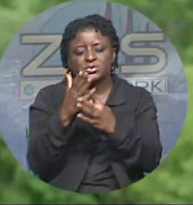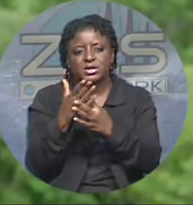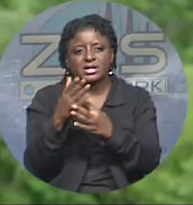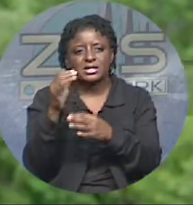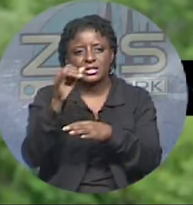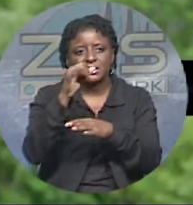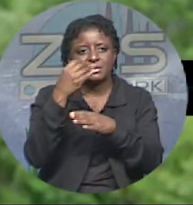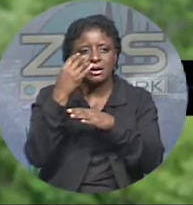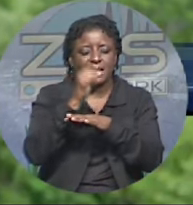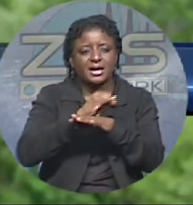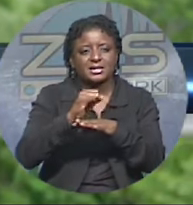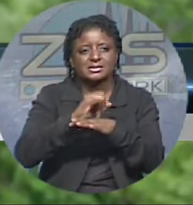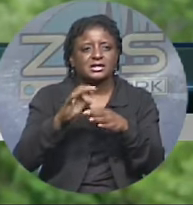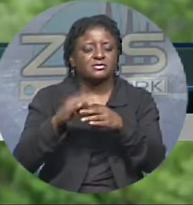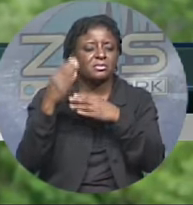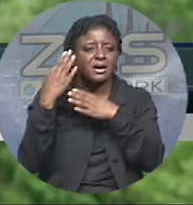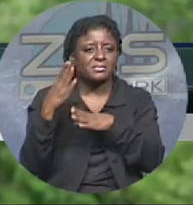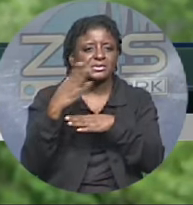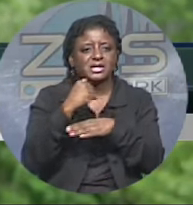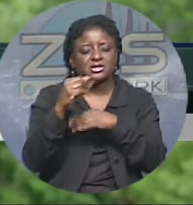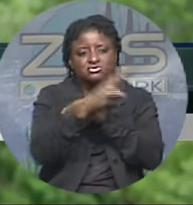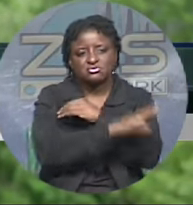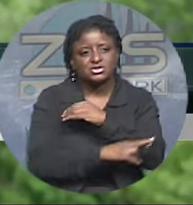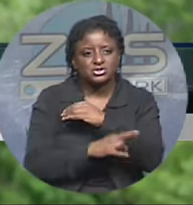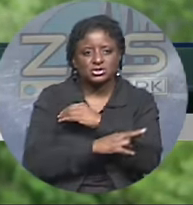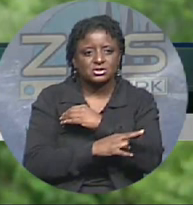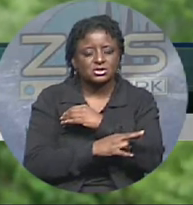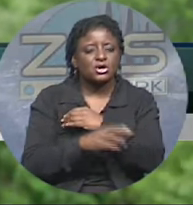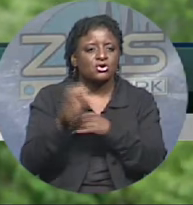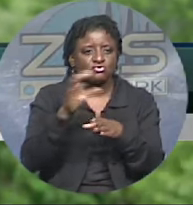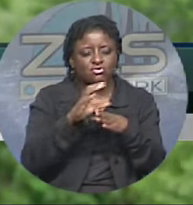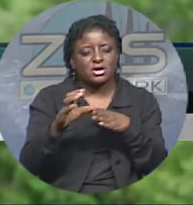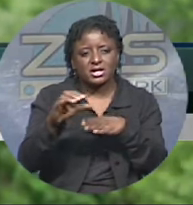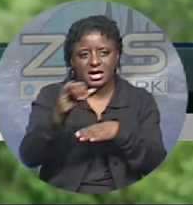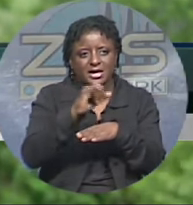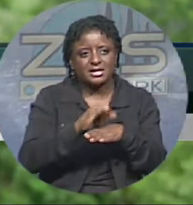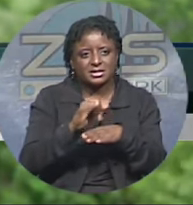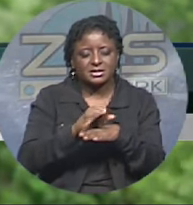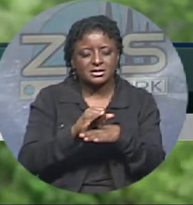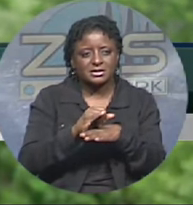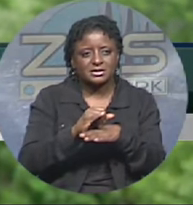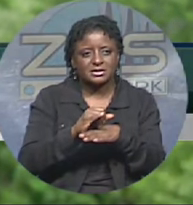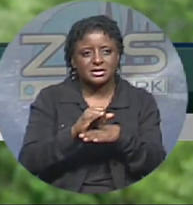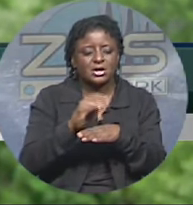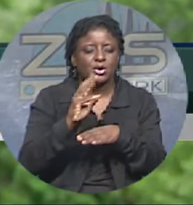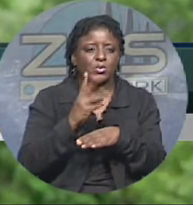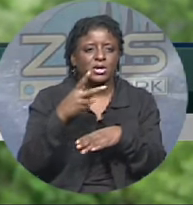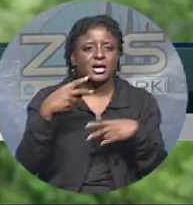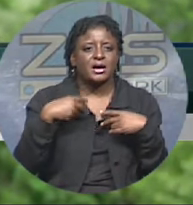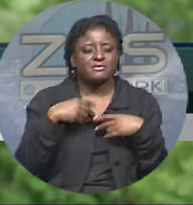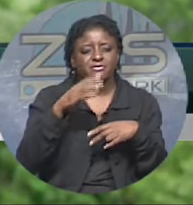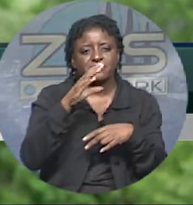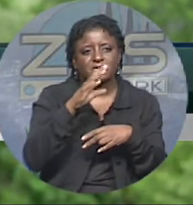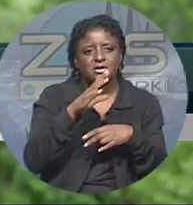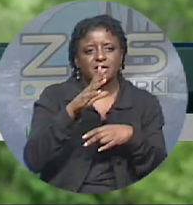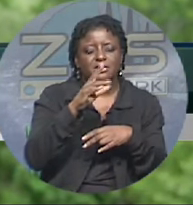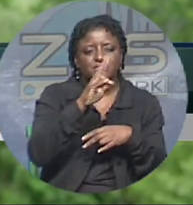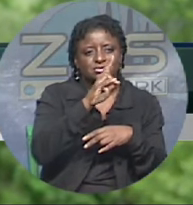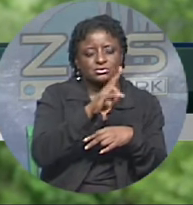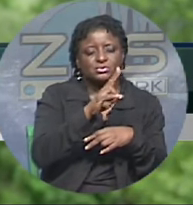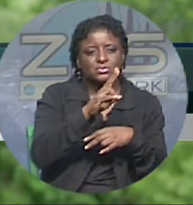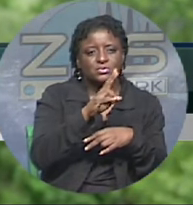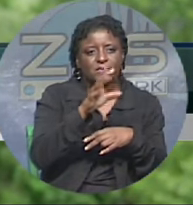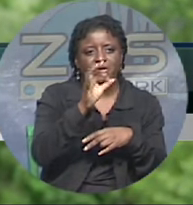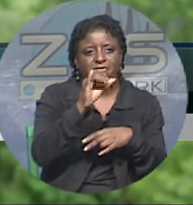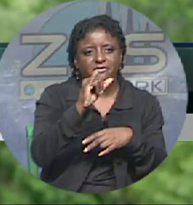the region. Well, Crooked Island, especially Curly Hill that is located, we have a fiber network, two fiber networks really. One